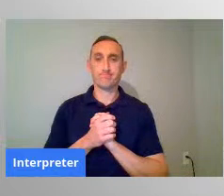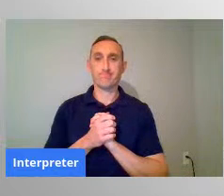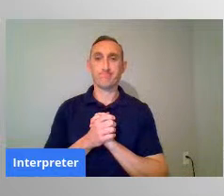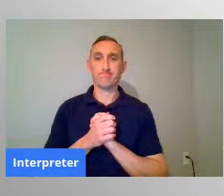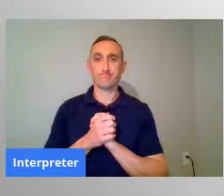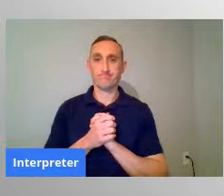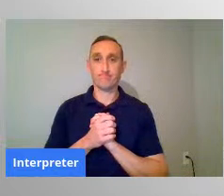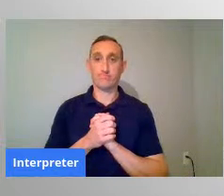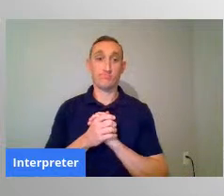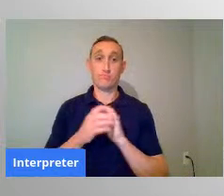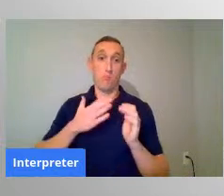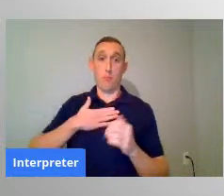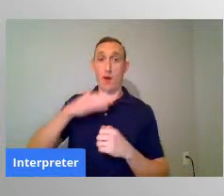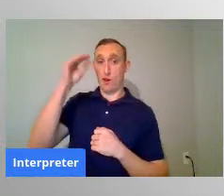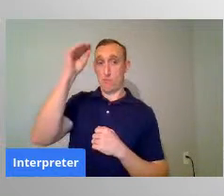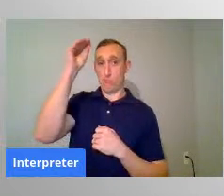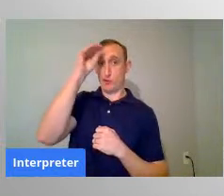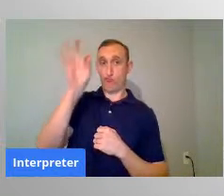Just an opinion.